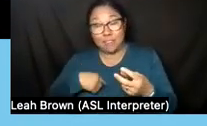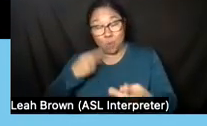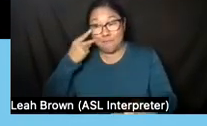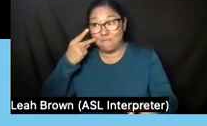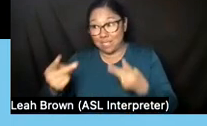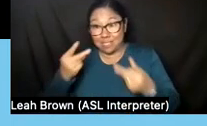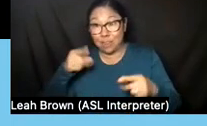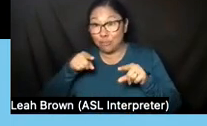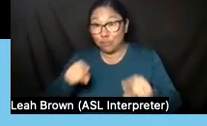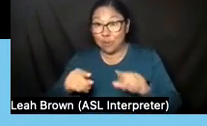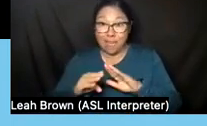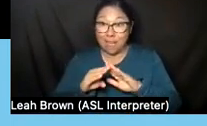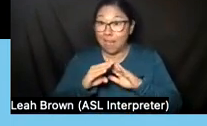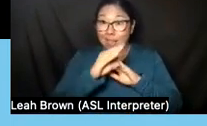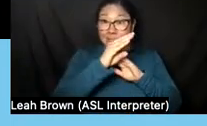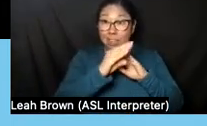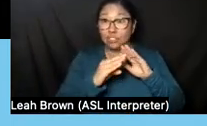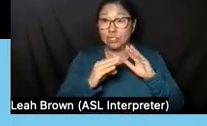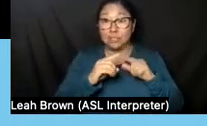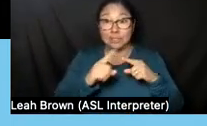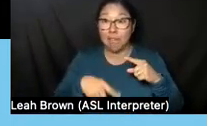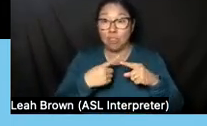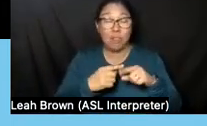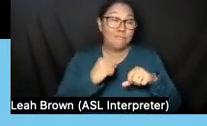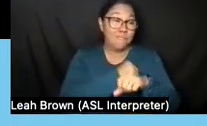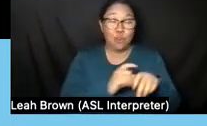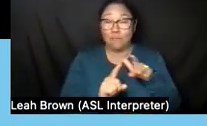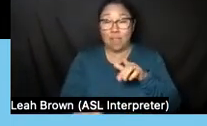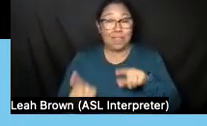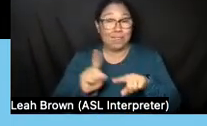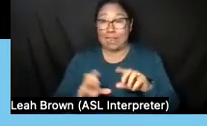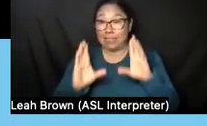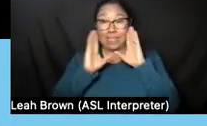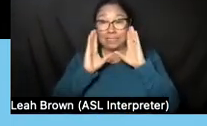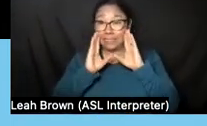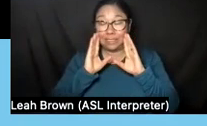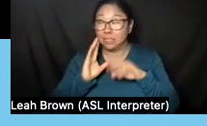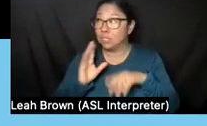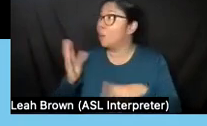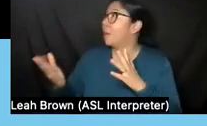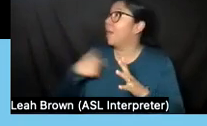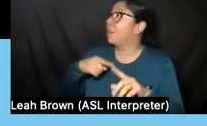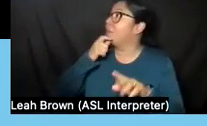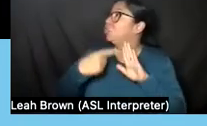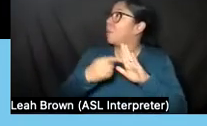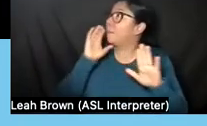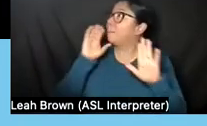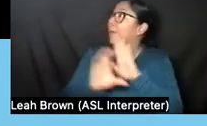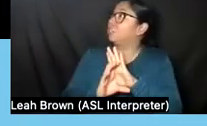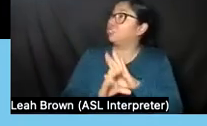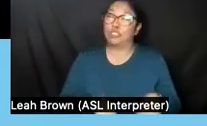escalation cycle, they're in fight or flight mode. They're not going to be able to listen to what we're trying to do. Maybe I should show them the graph. At the end, that's our